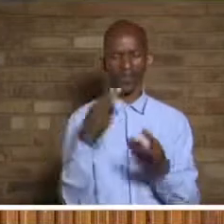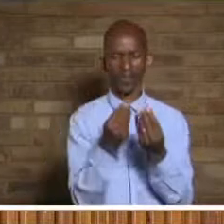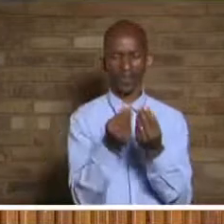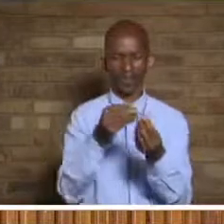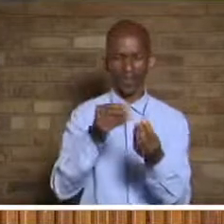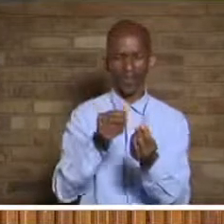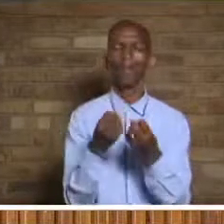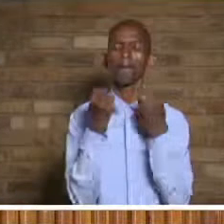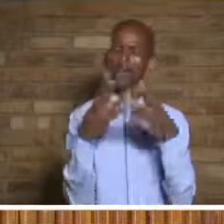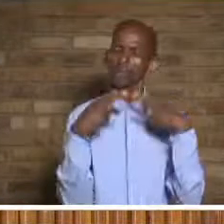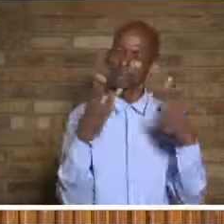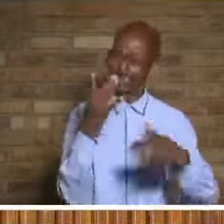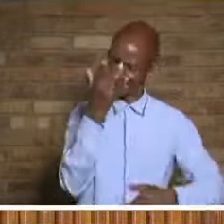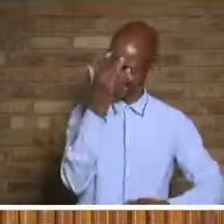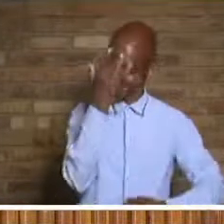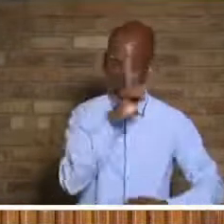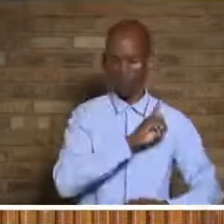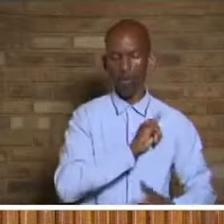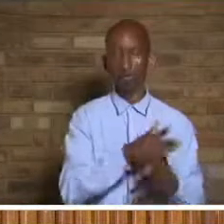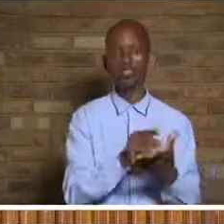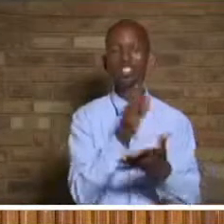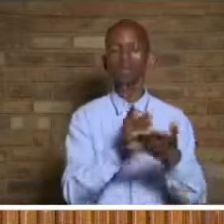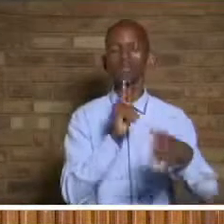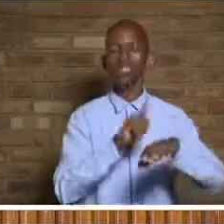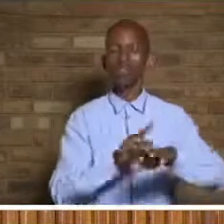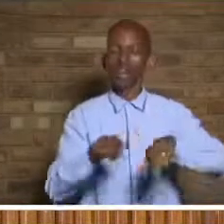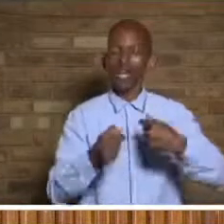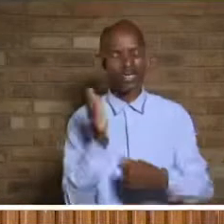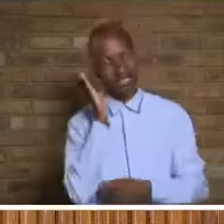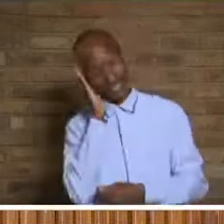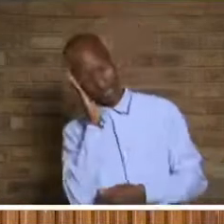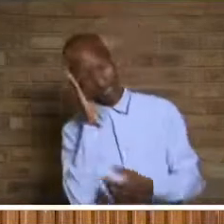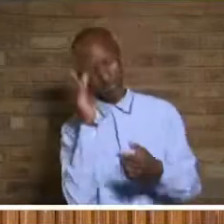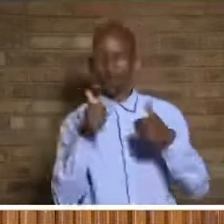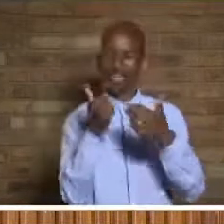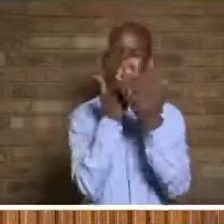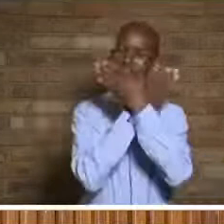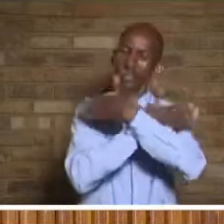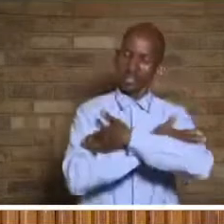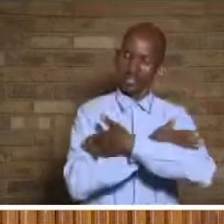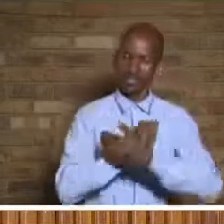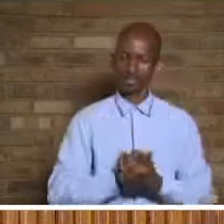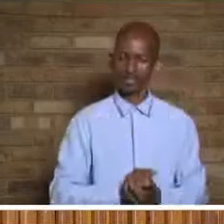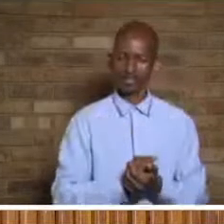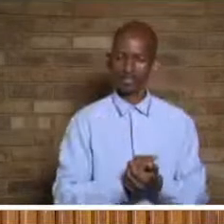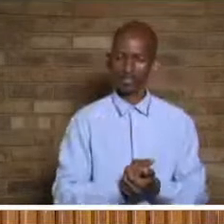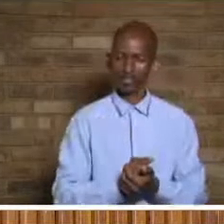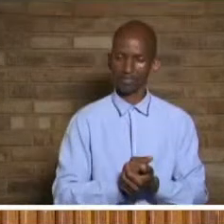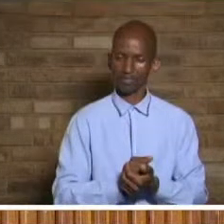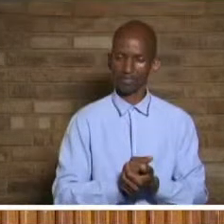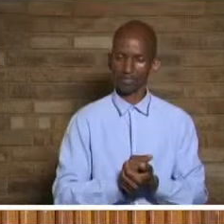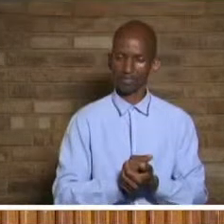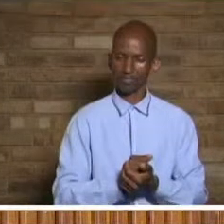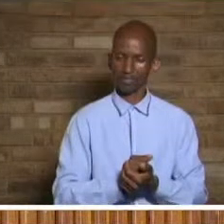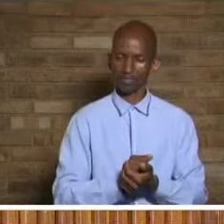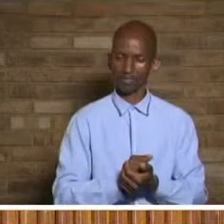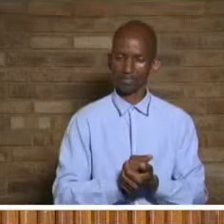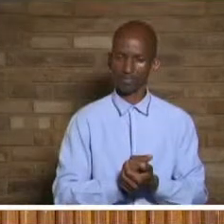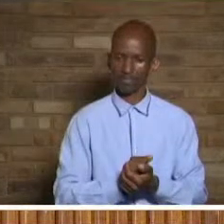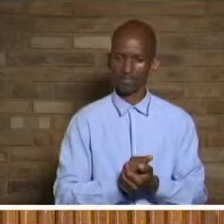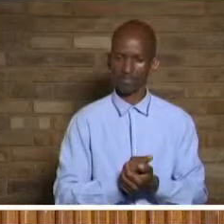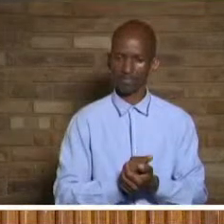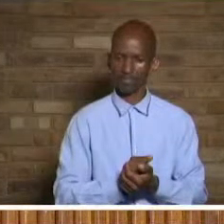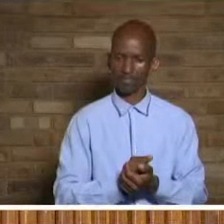Many people are sick and sometimes they can't even sleep well at night. Masihamba si-complain siwumphakathi